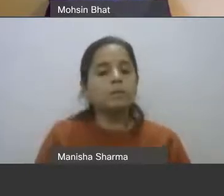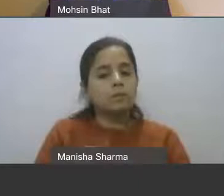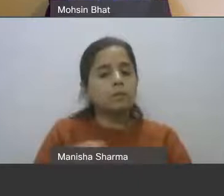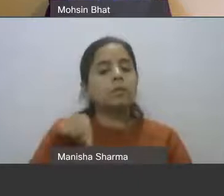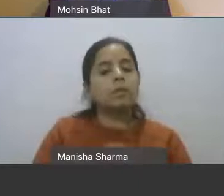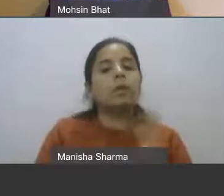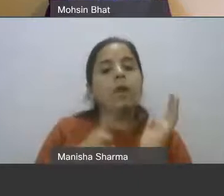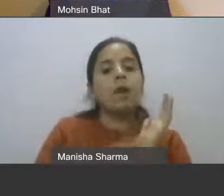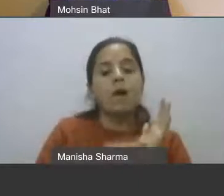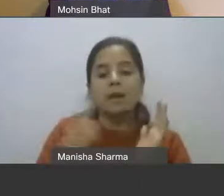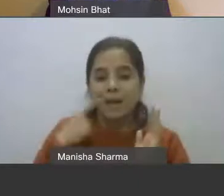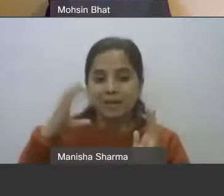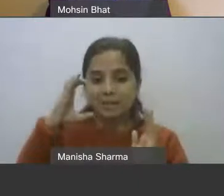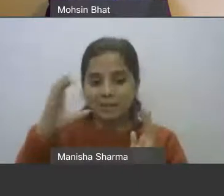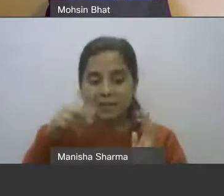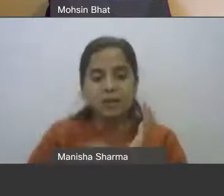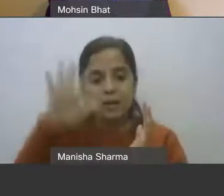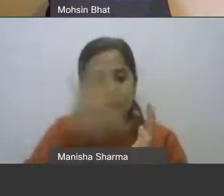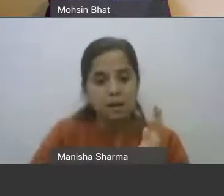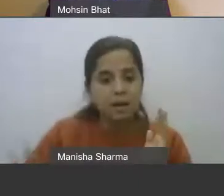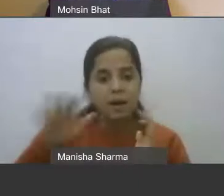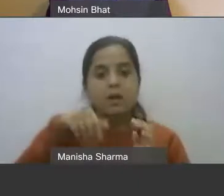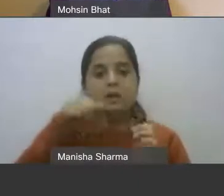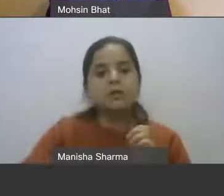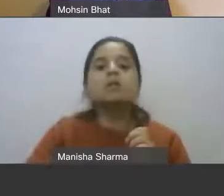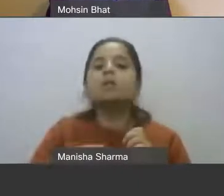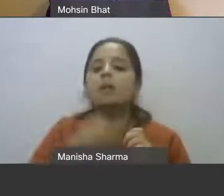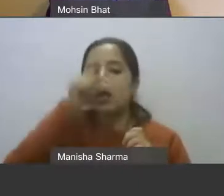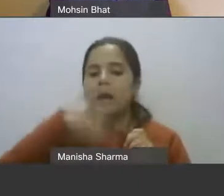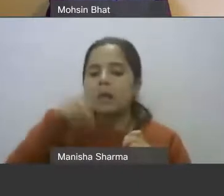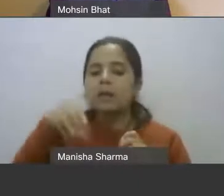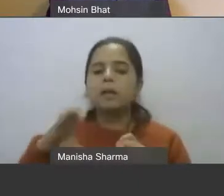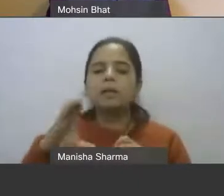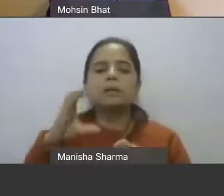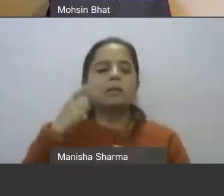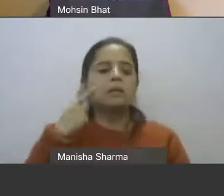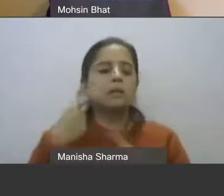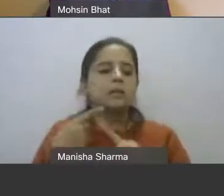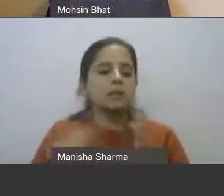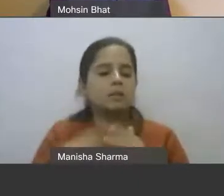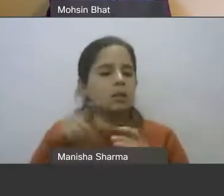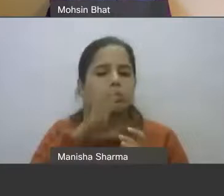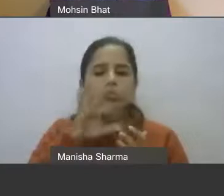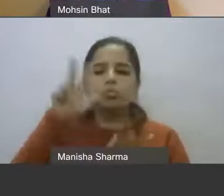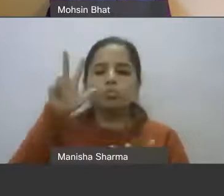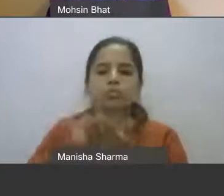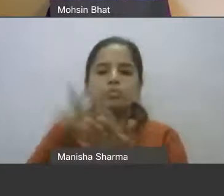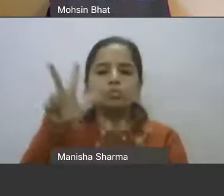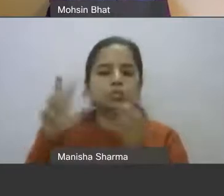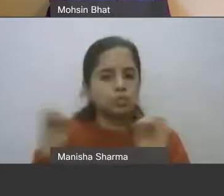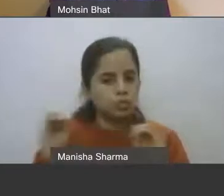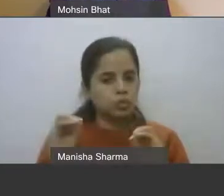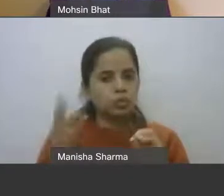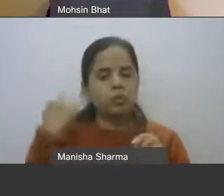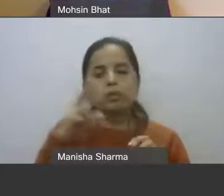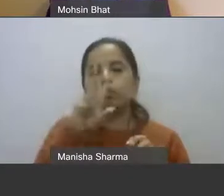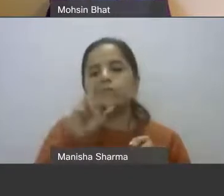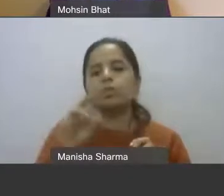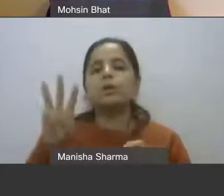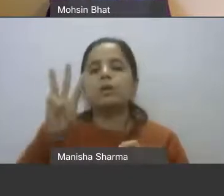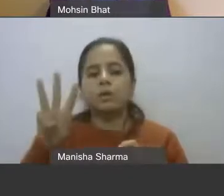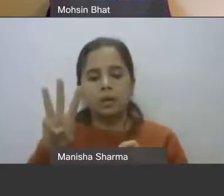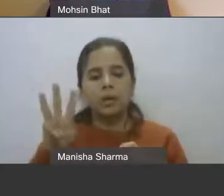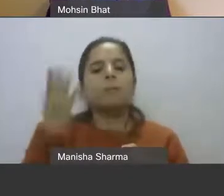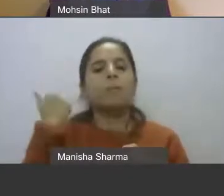National Register of Indian Citizens, was not even legislated. It was introduced under the 2003